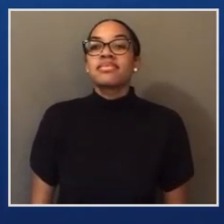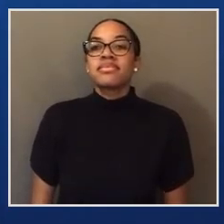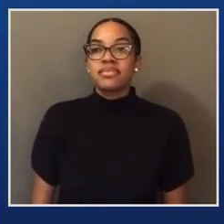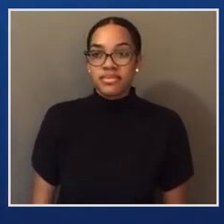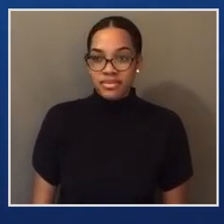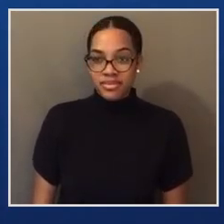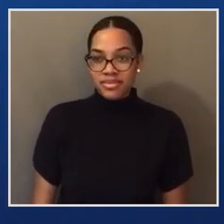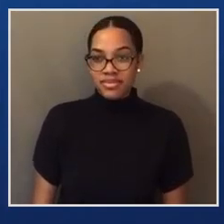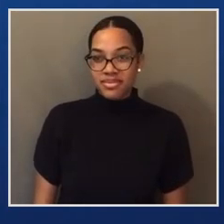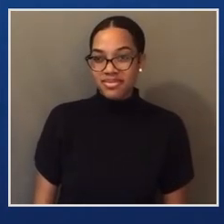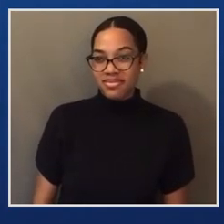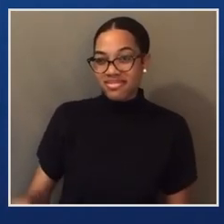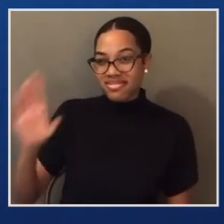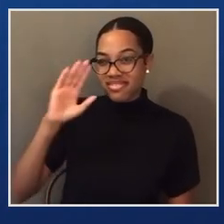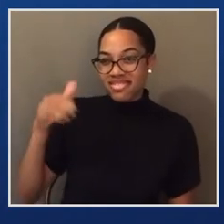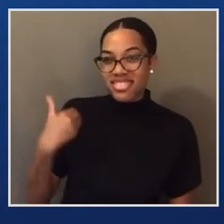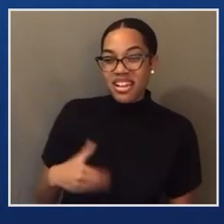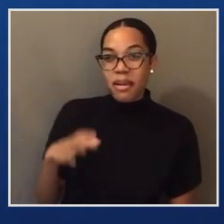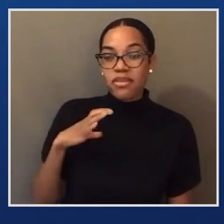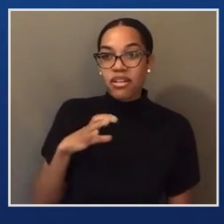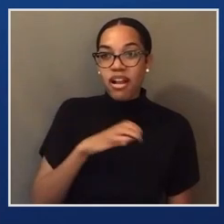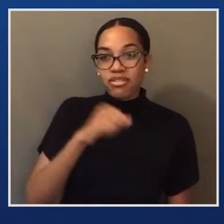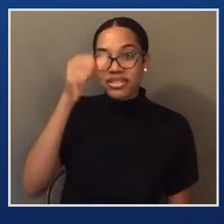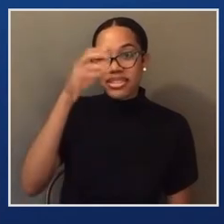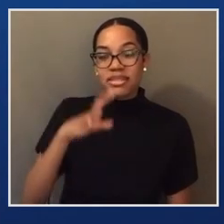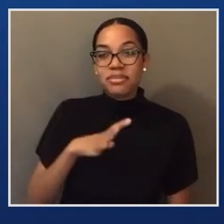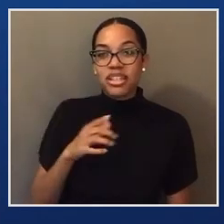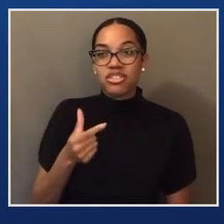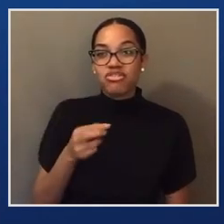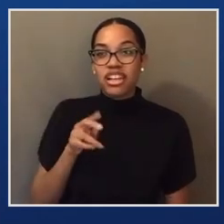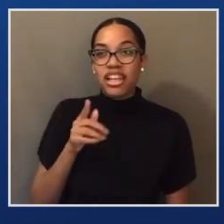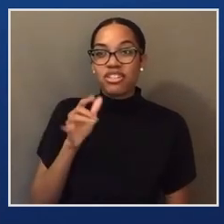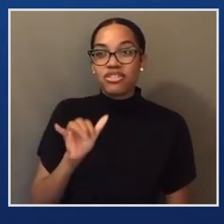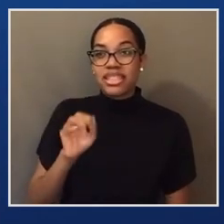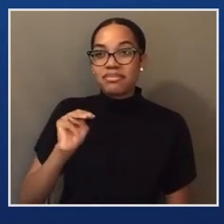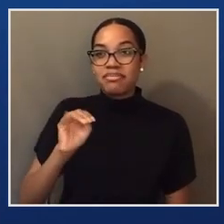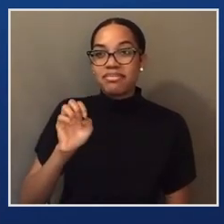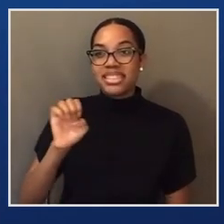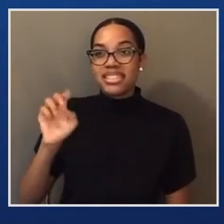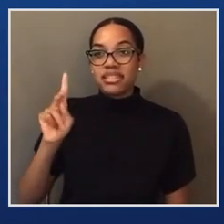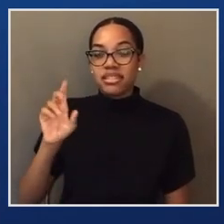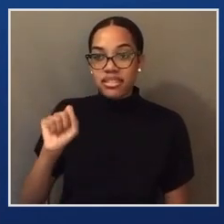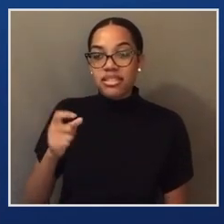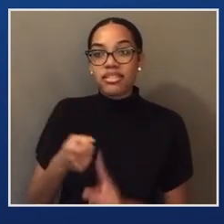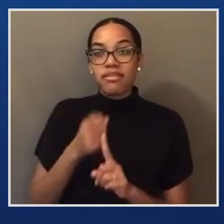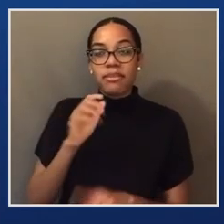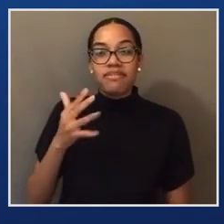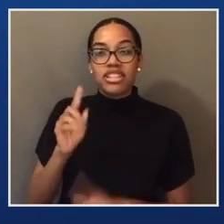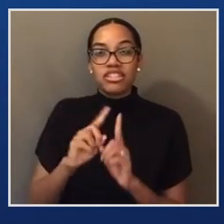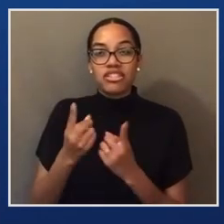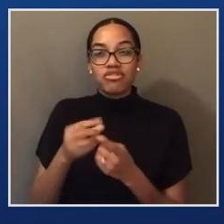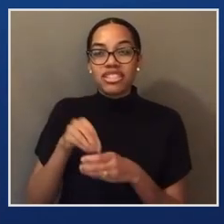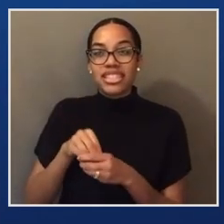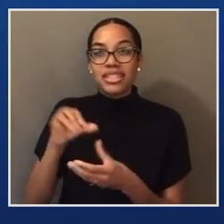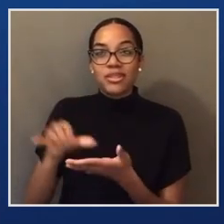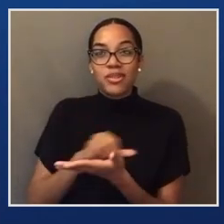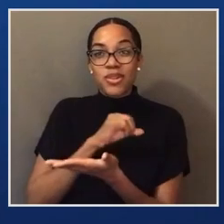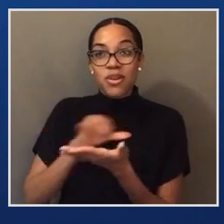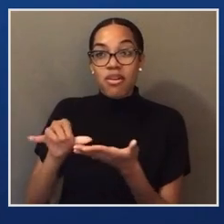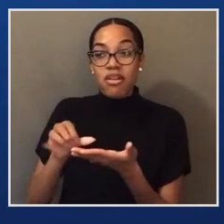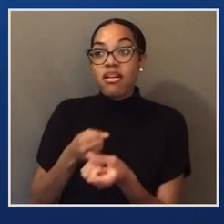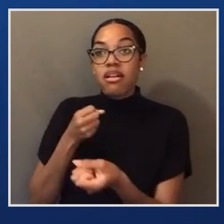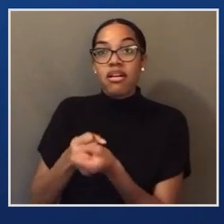I'm Congressman Gregory Meeks from the 5th Congressional District of New York, and I'm with Joe. I'm voting